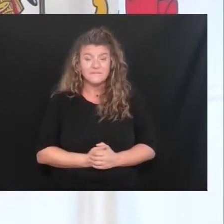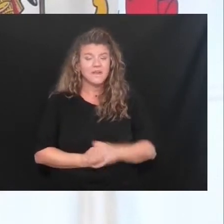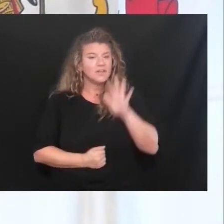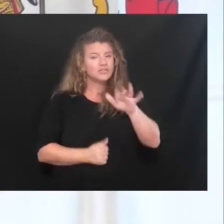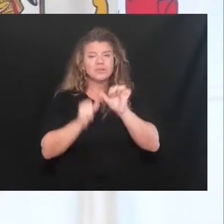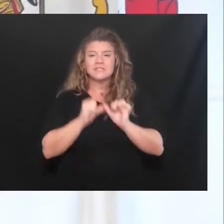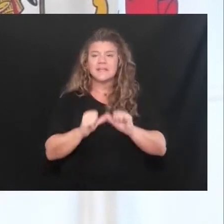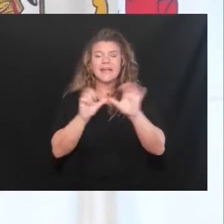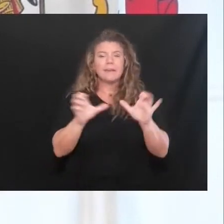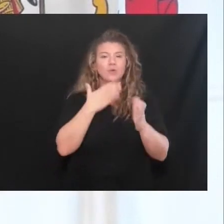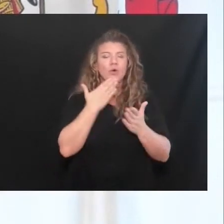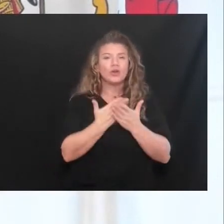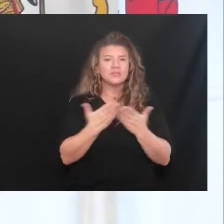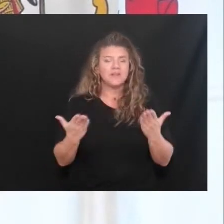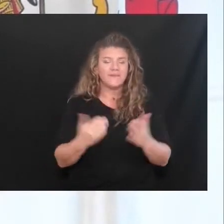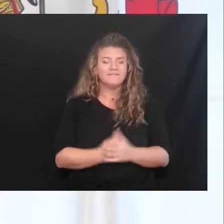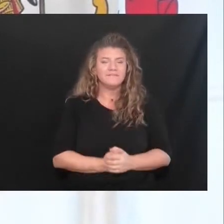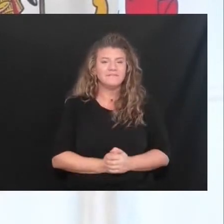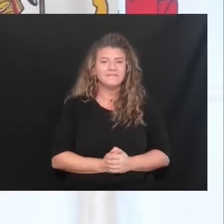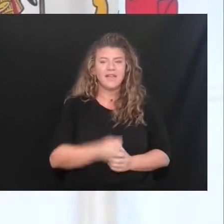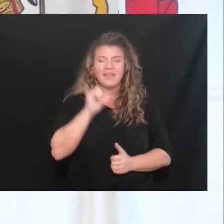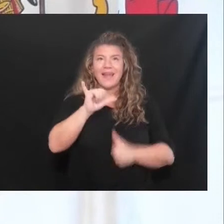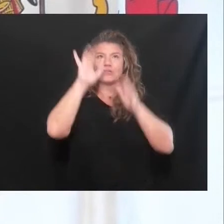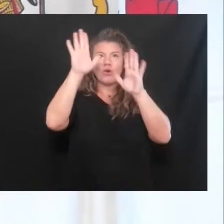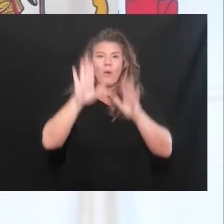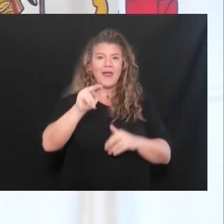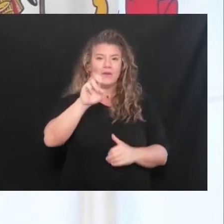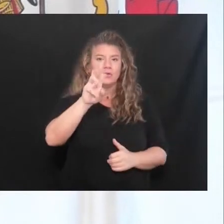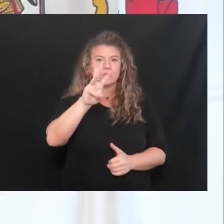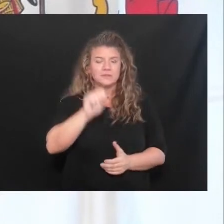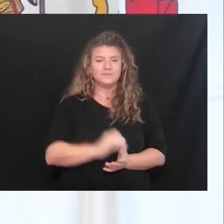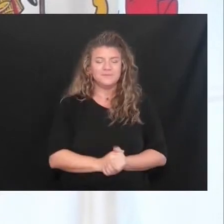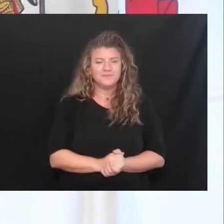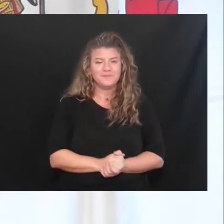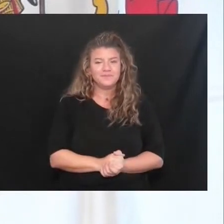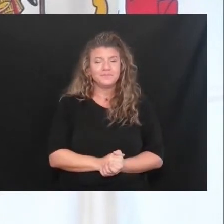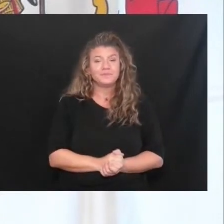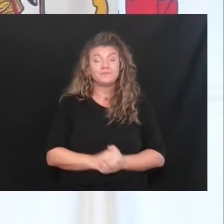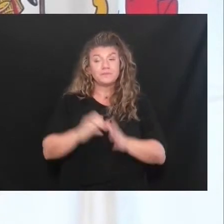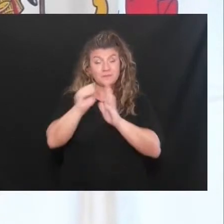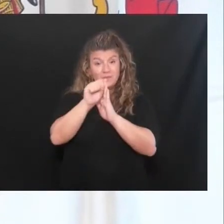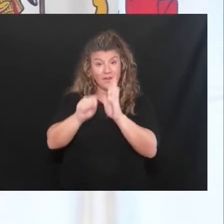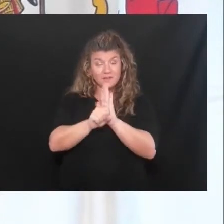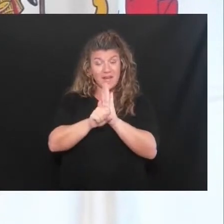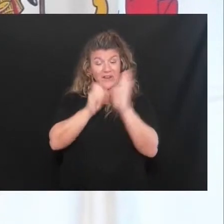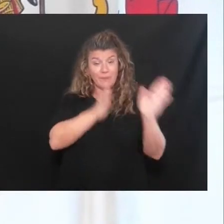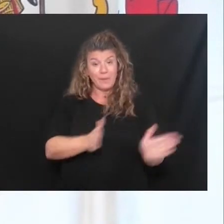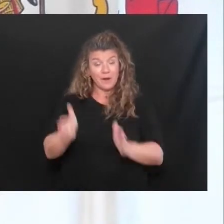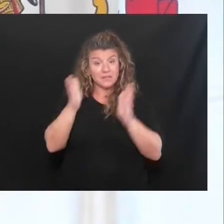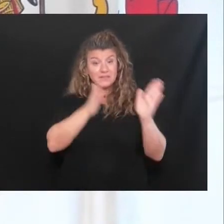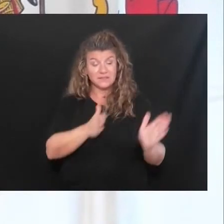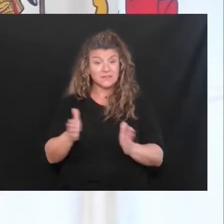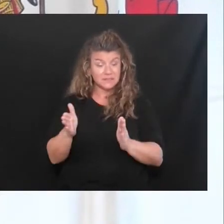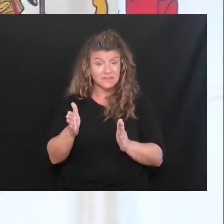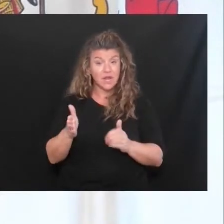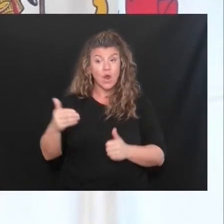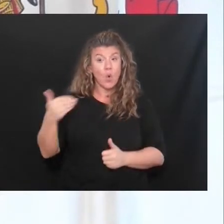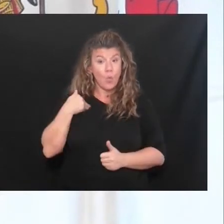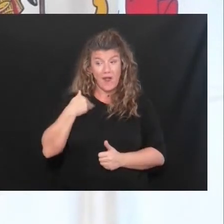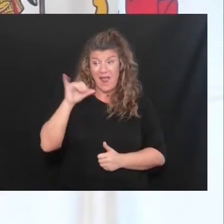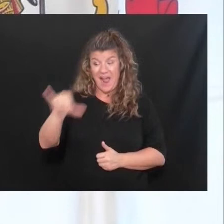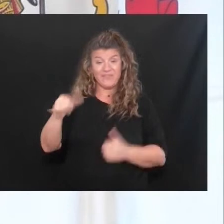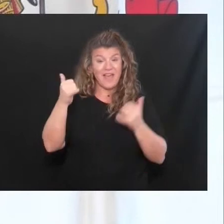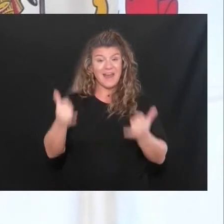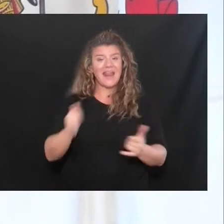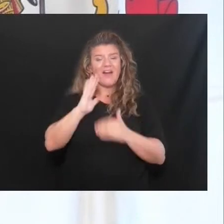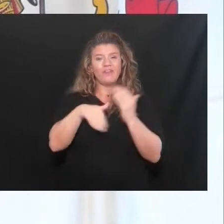just keep doing good stuff, West Virginia. That's great news right there. As far as our state of preparedness, we have that now